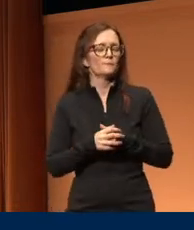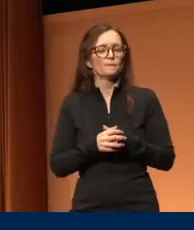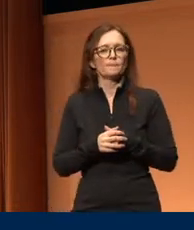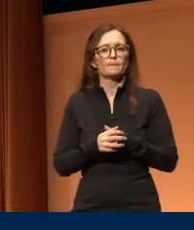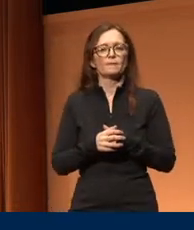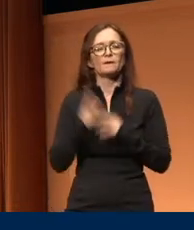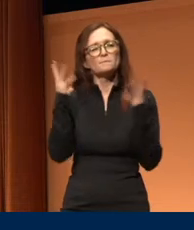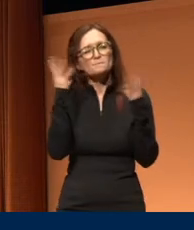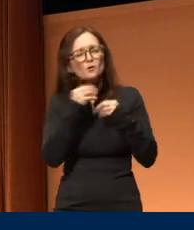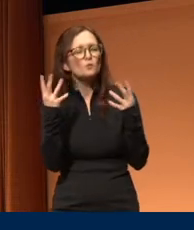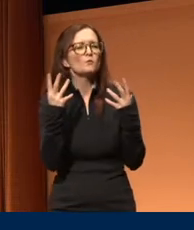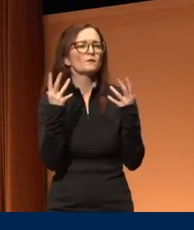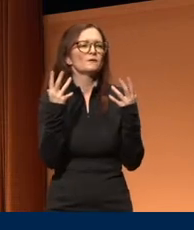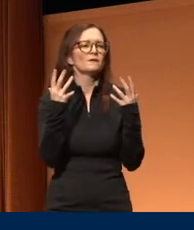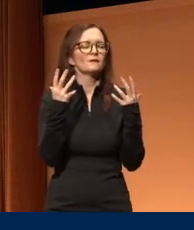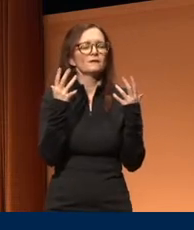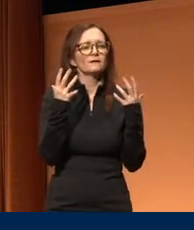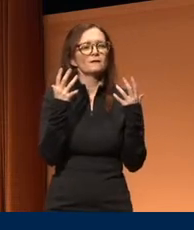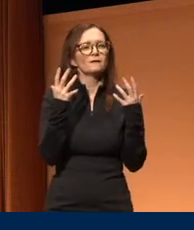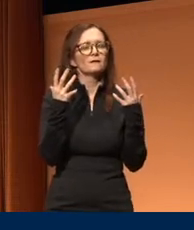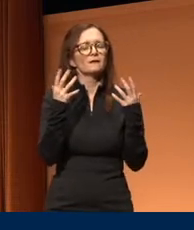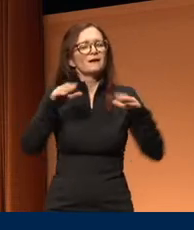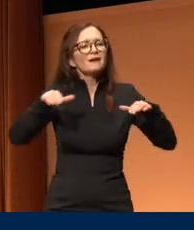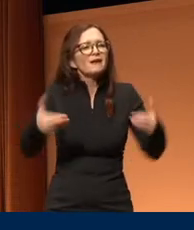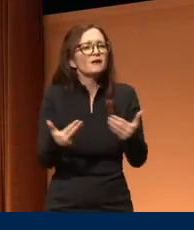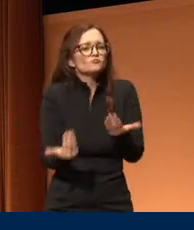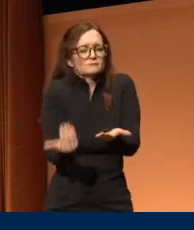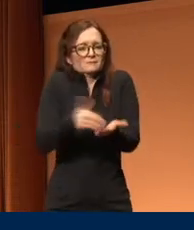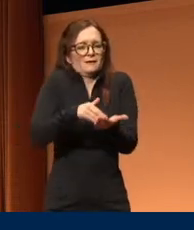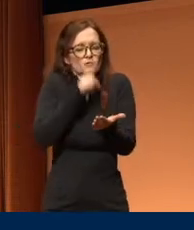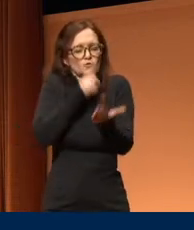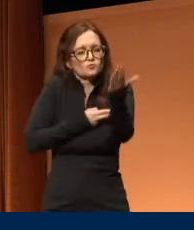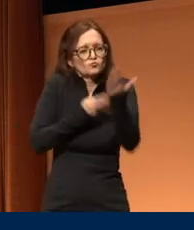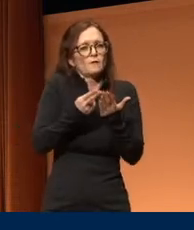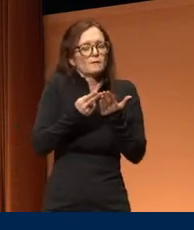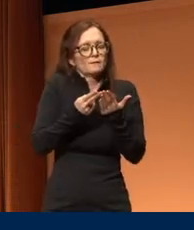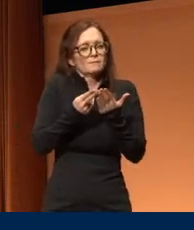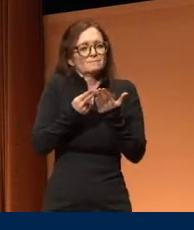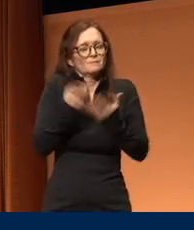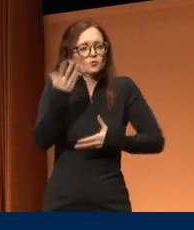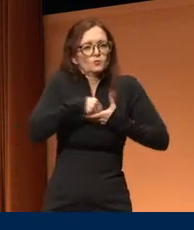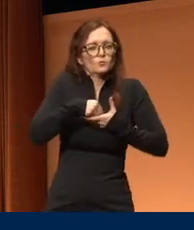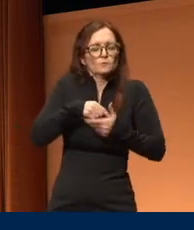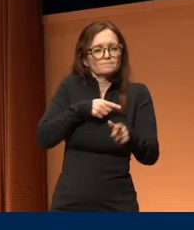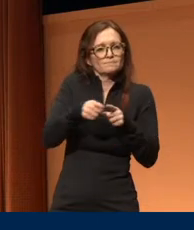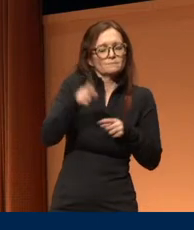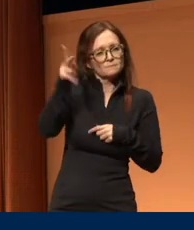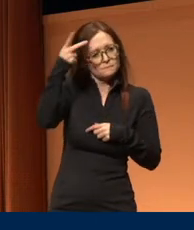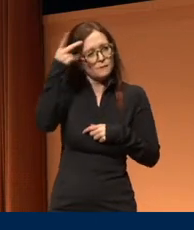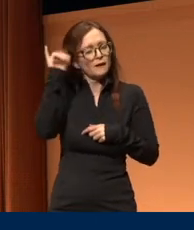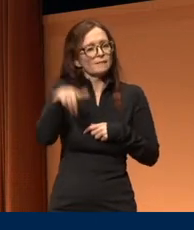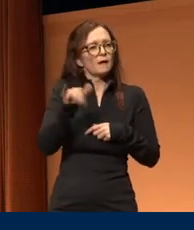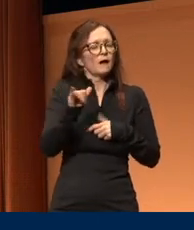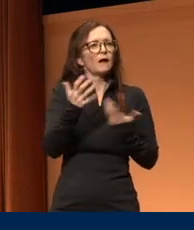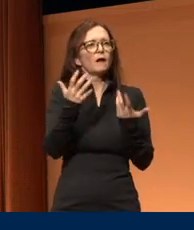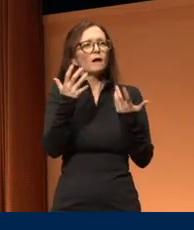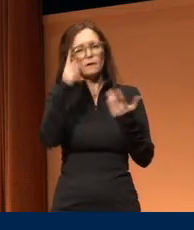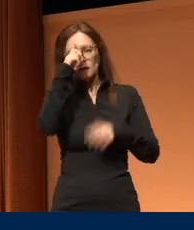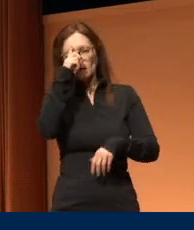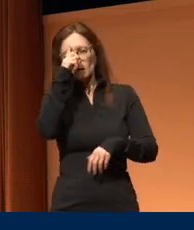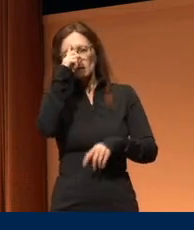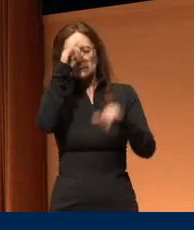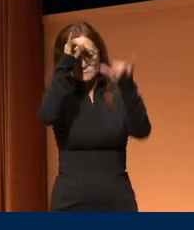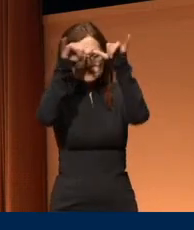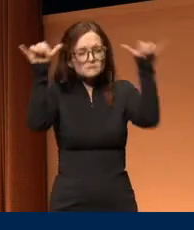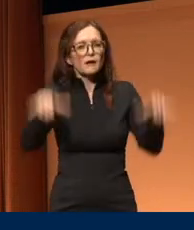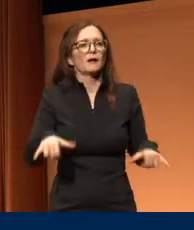The beauty of reintroducing truth claims in politics is that it also gives a framework for thinking of democratic politics